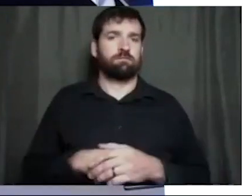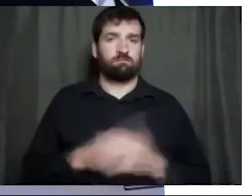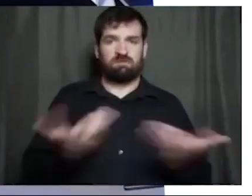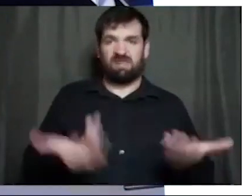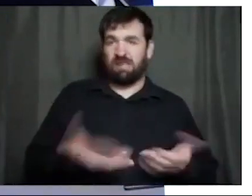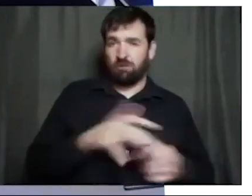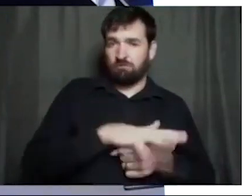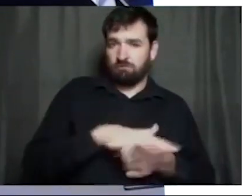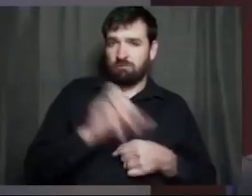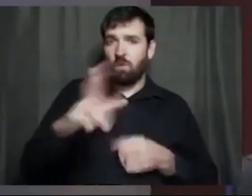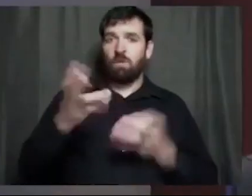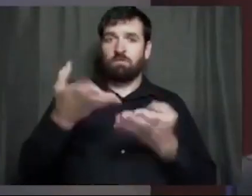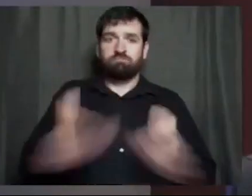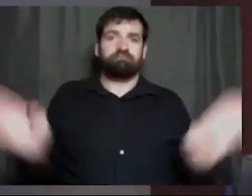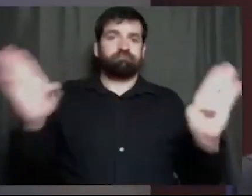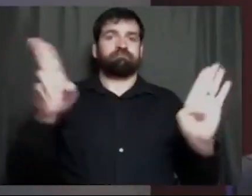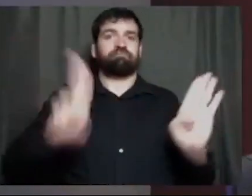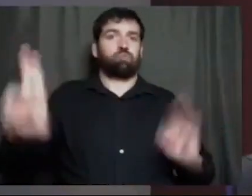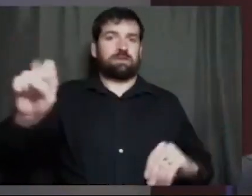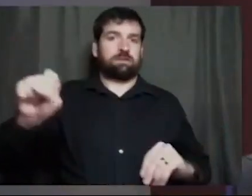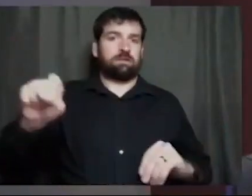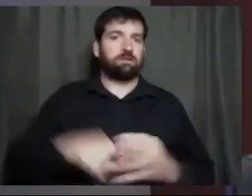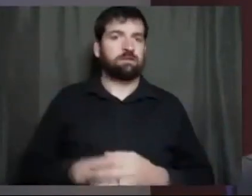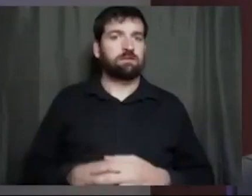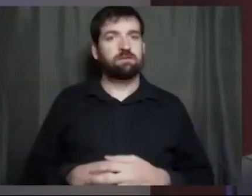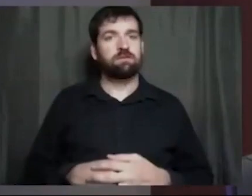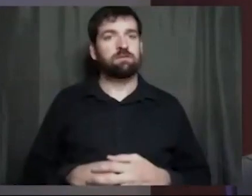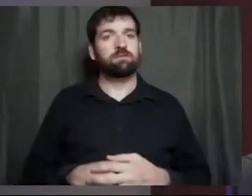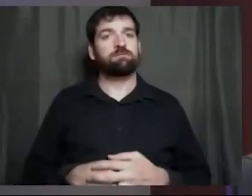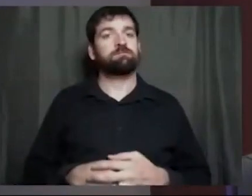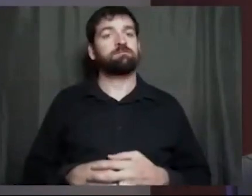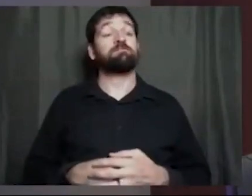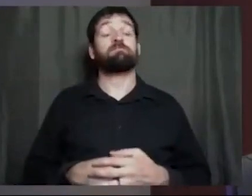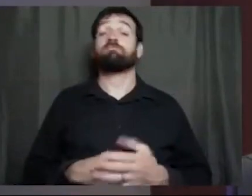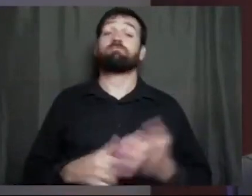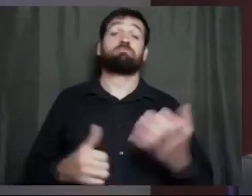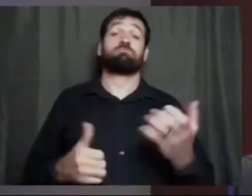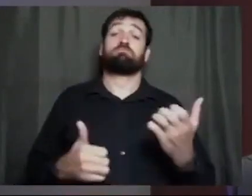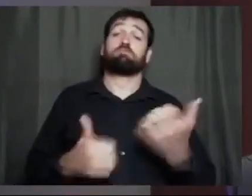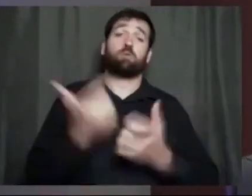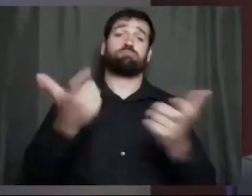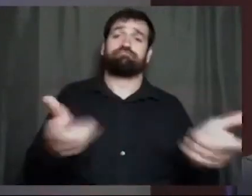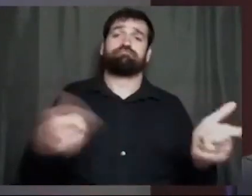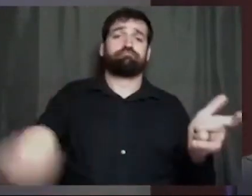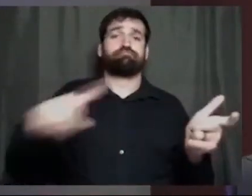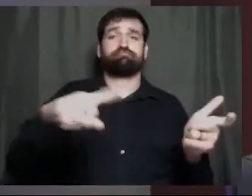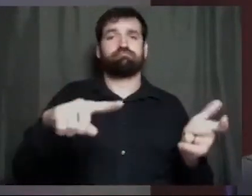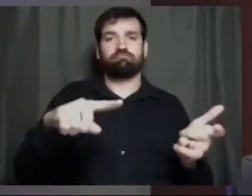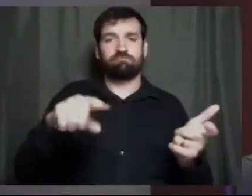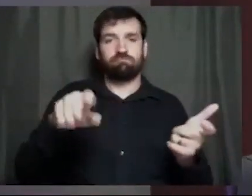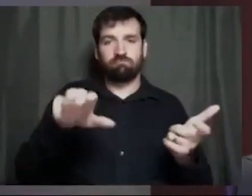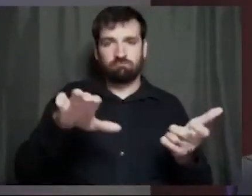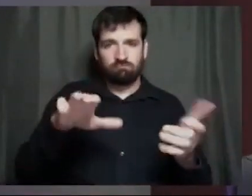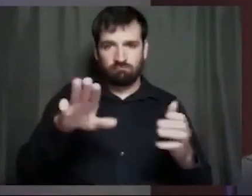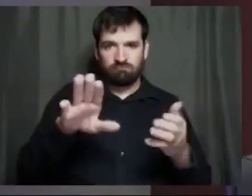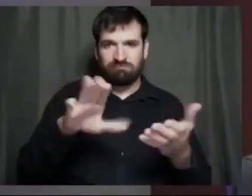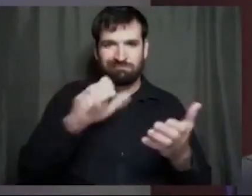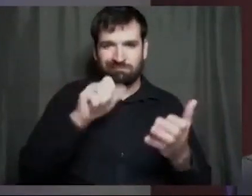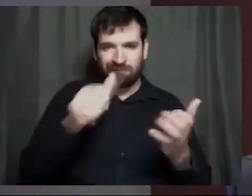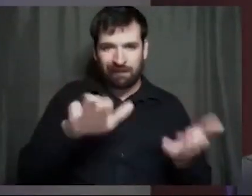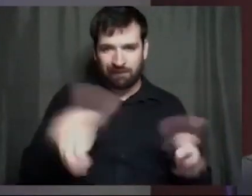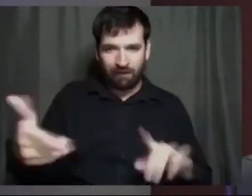nationwide? Yeah, so, by and large, kids are not dying from COVID, although there certainly are deaths from COVID. We've